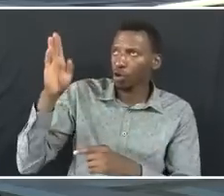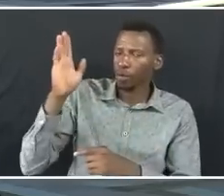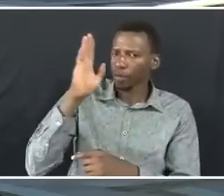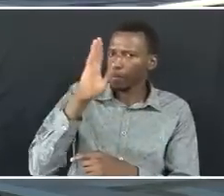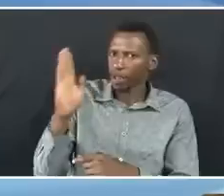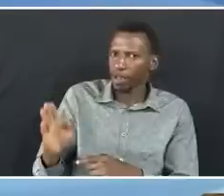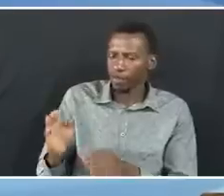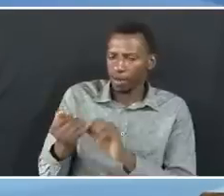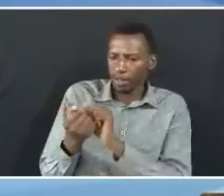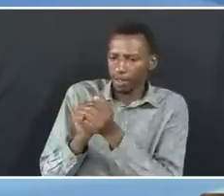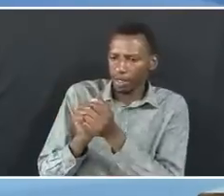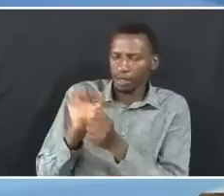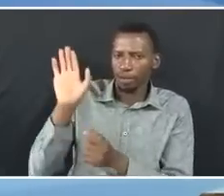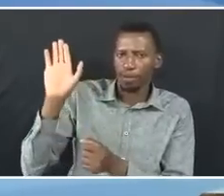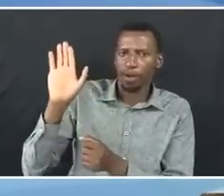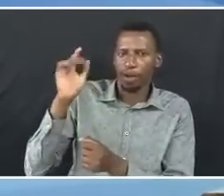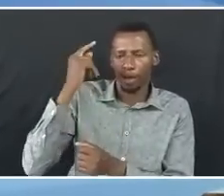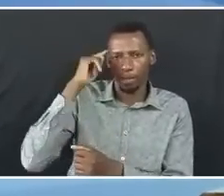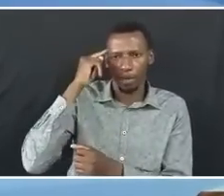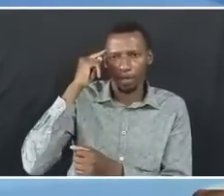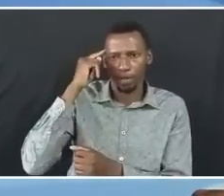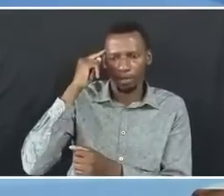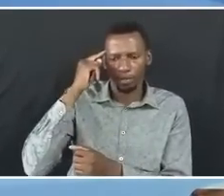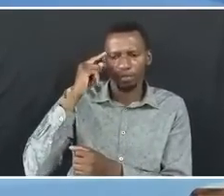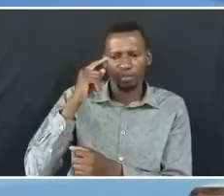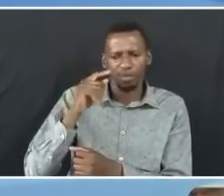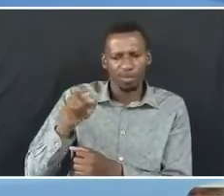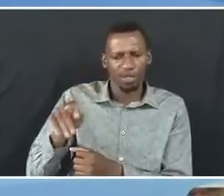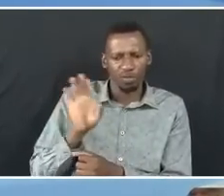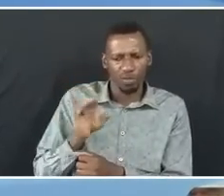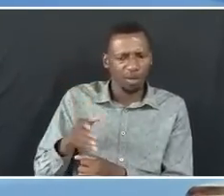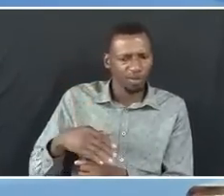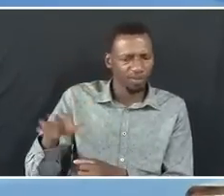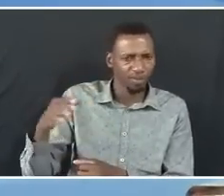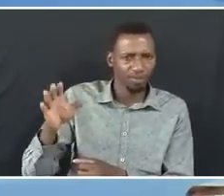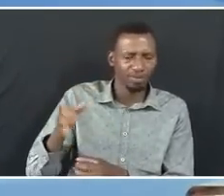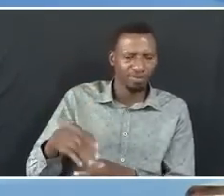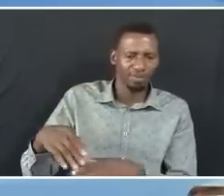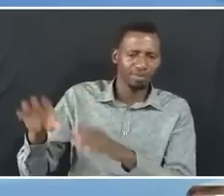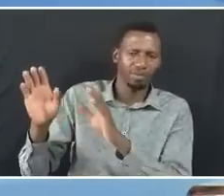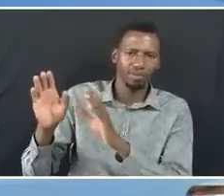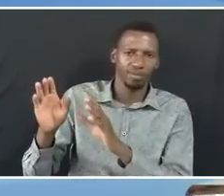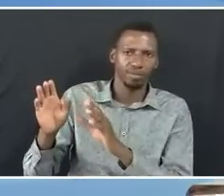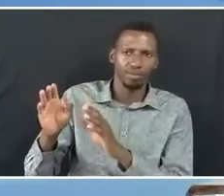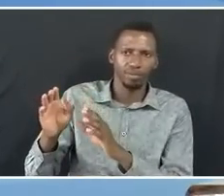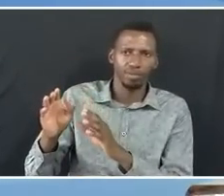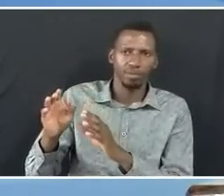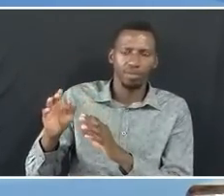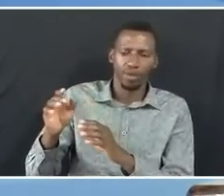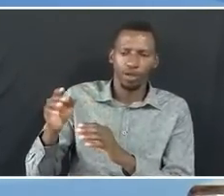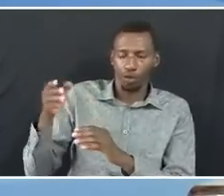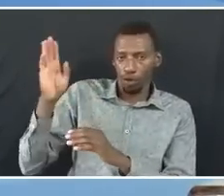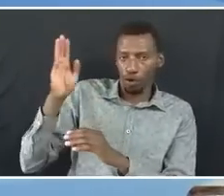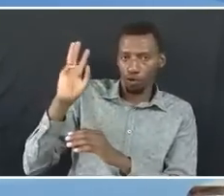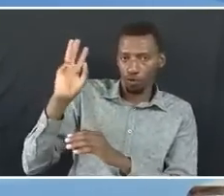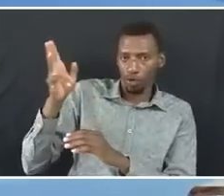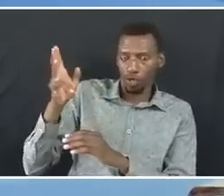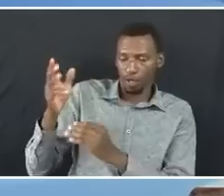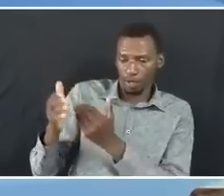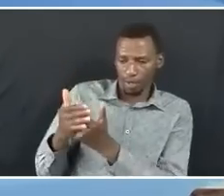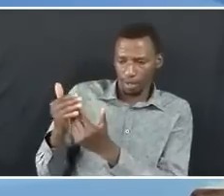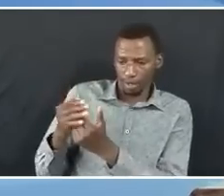this woman to do what? To go. I will take care of him, of her, and her